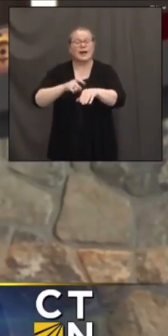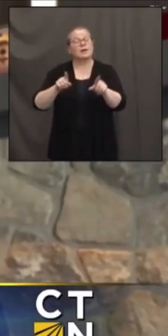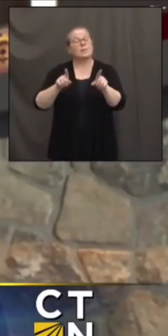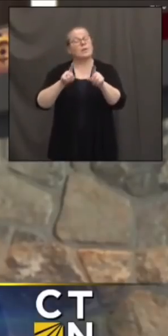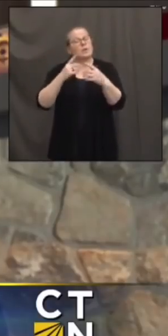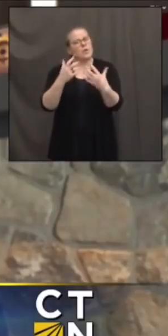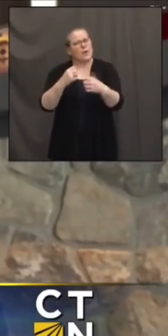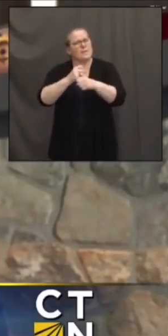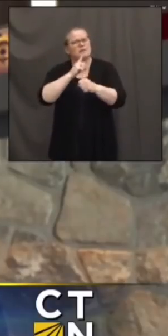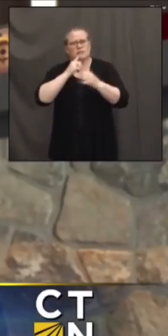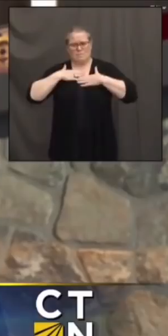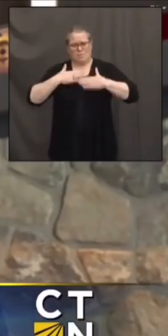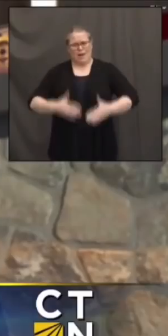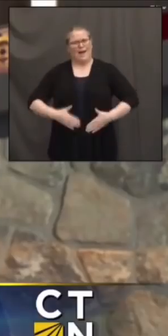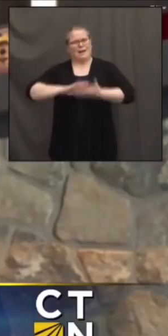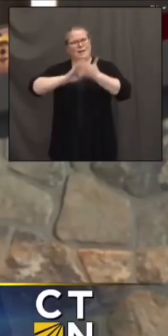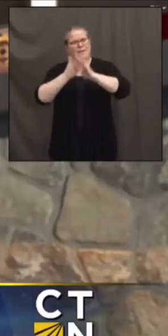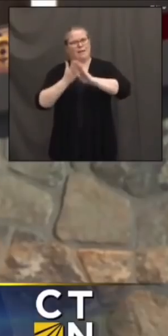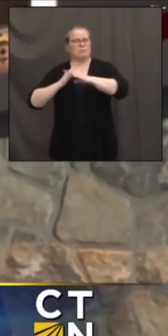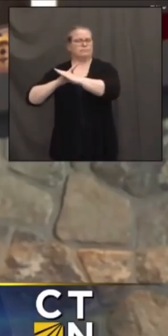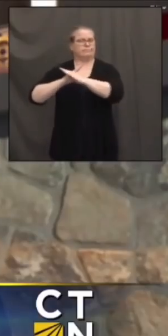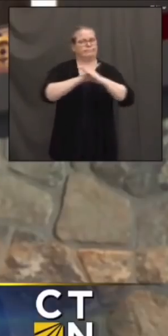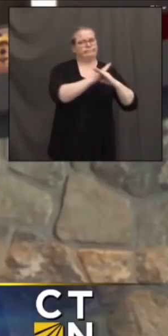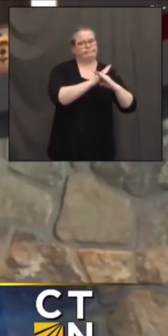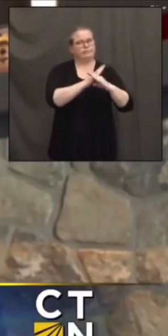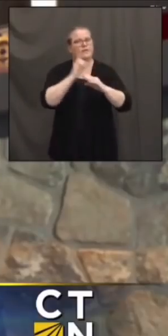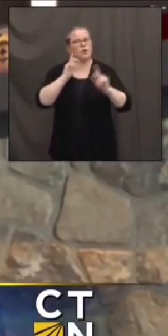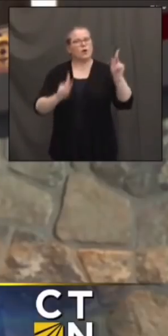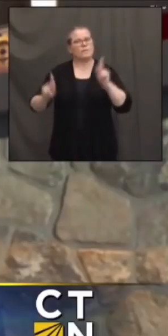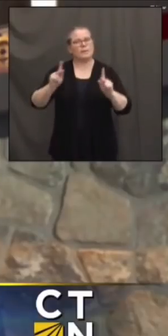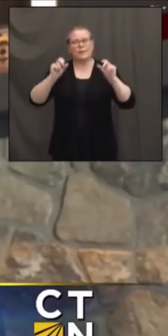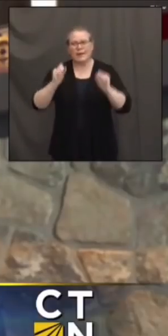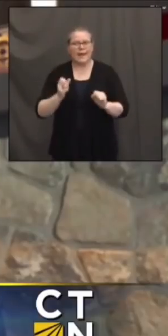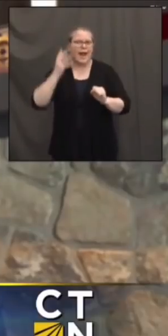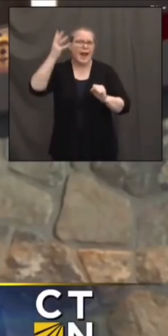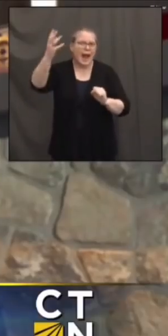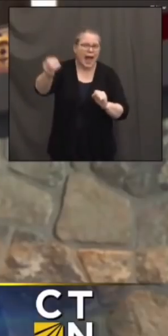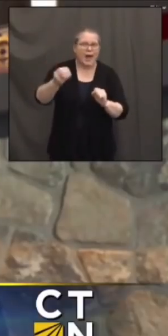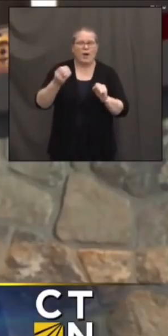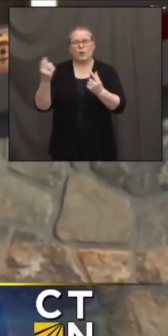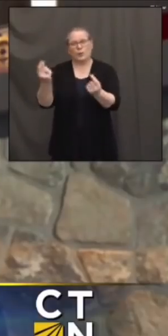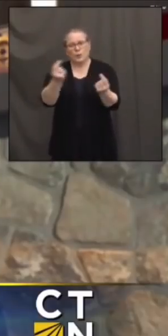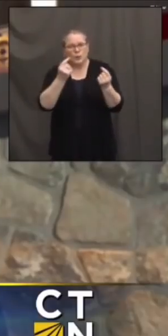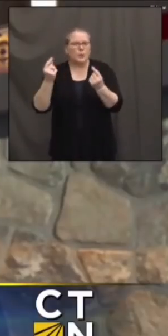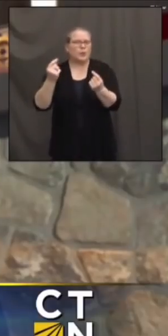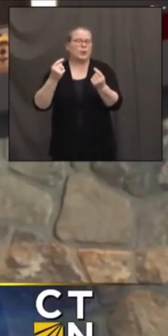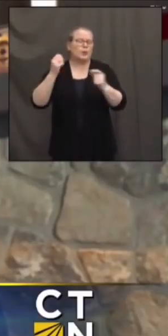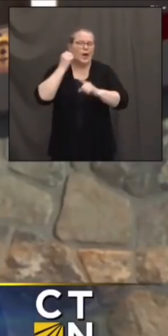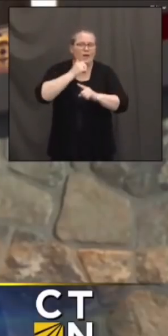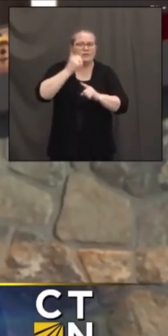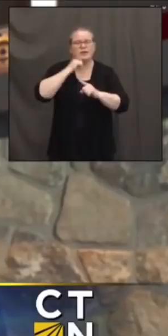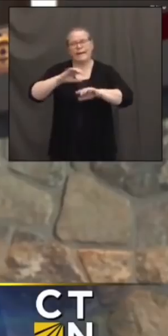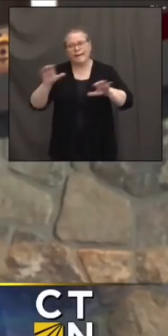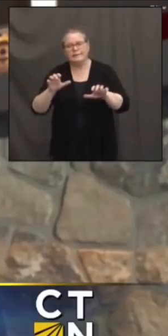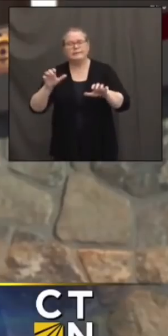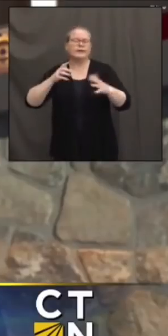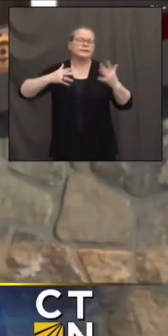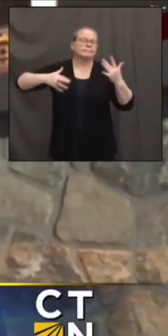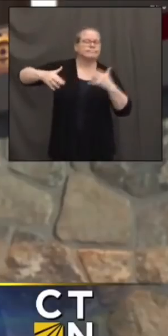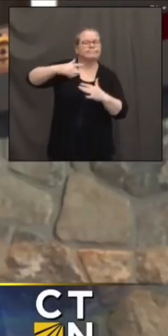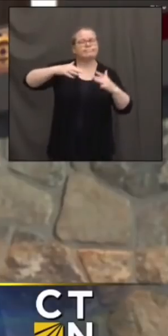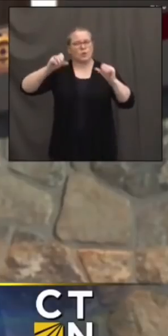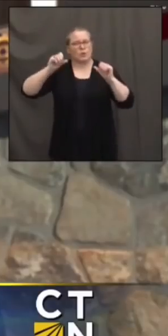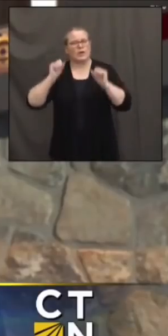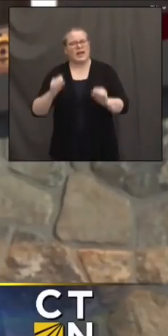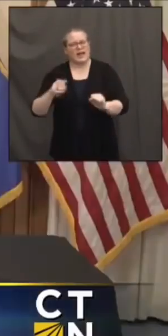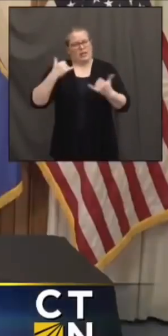enough protection to the vulnerable population that we could take more risks in terms of what we're doing in our daily activities. And I think we're going to be at that point this